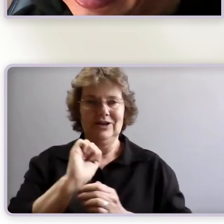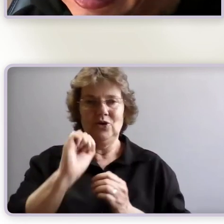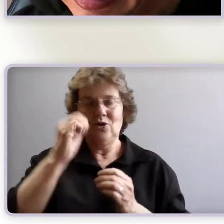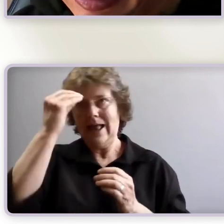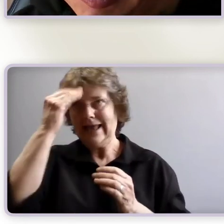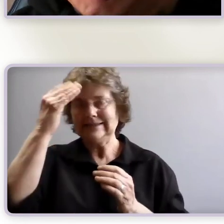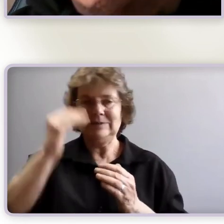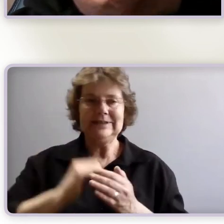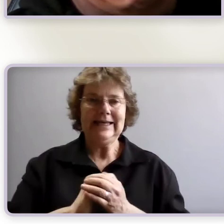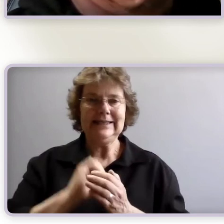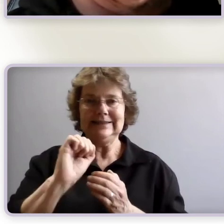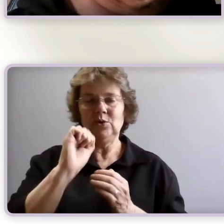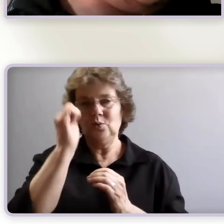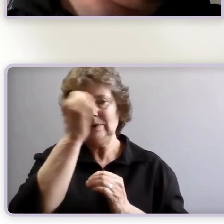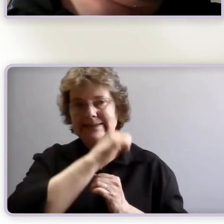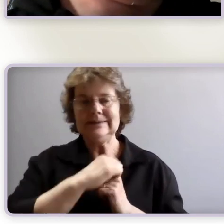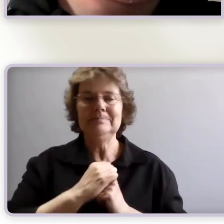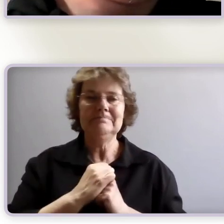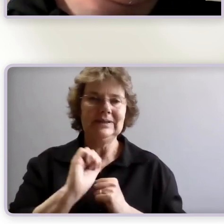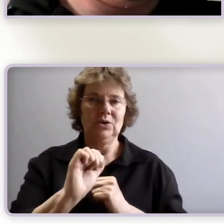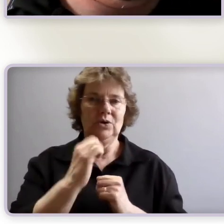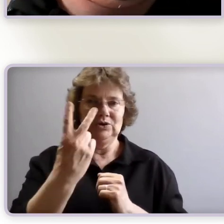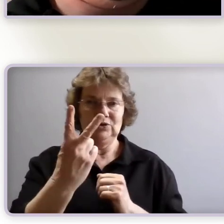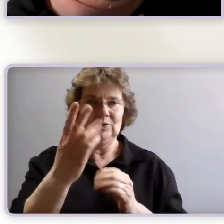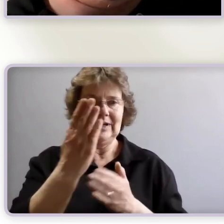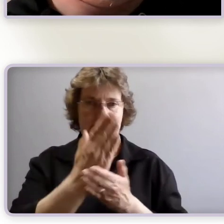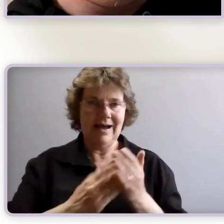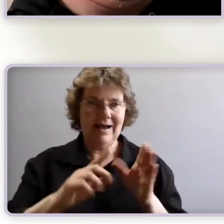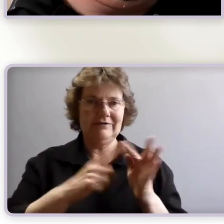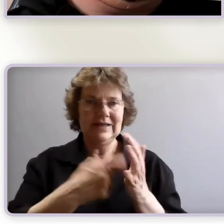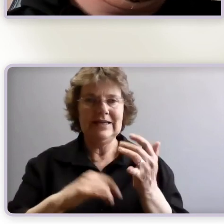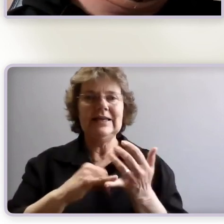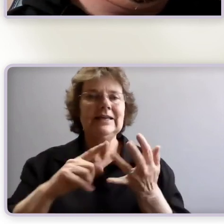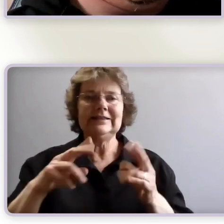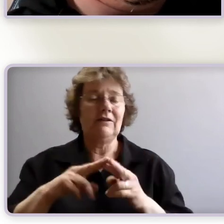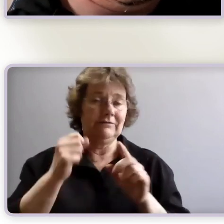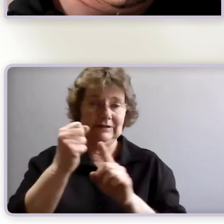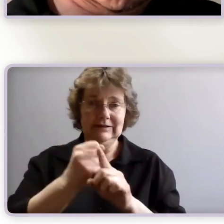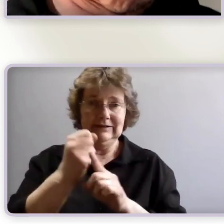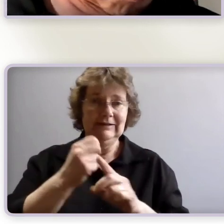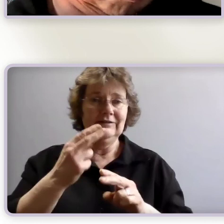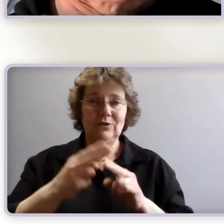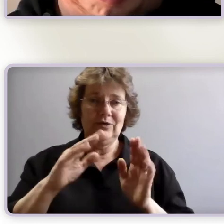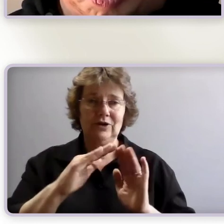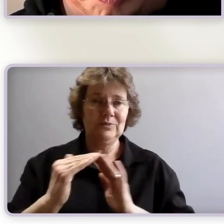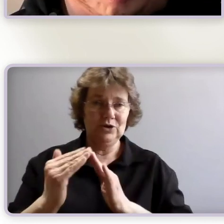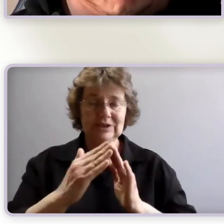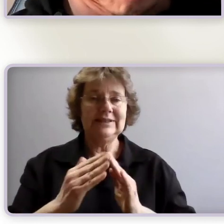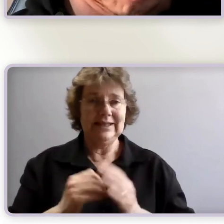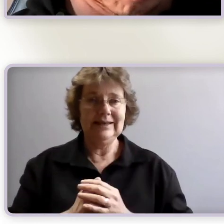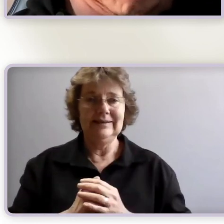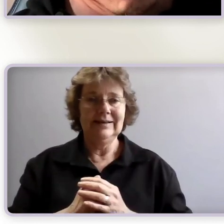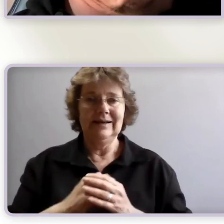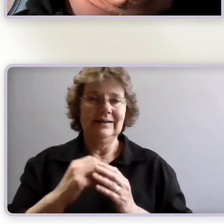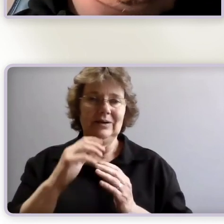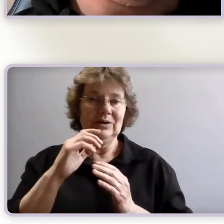the 2.5 years of long-standing advocacy for our community. We would not be where we are now without all of your hard work,